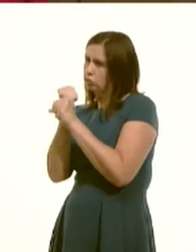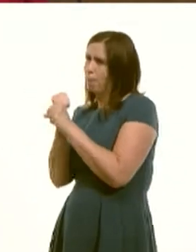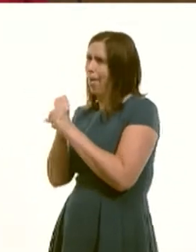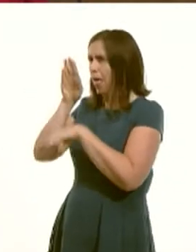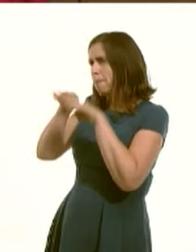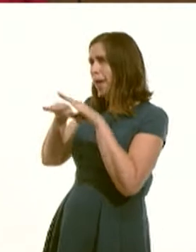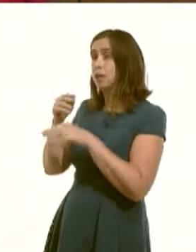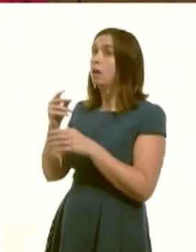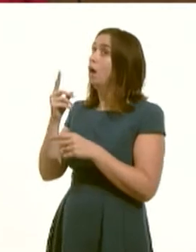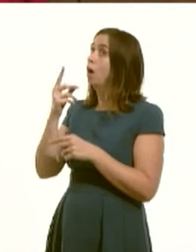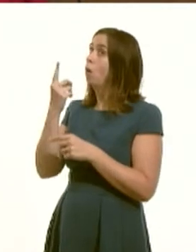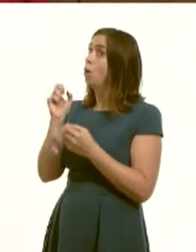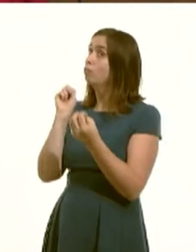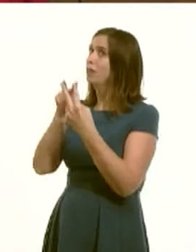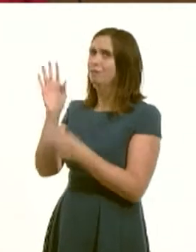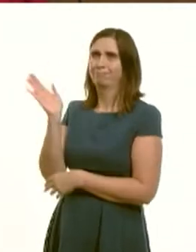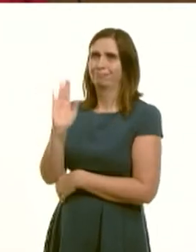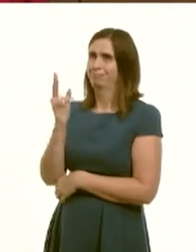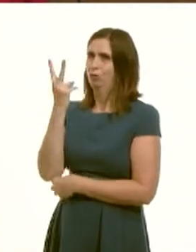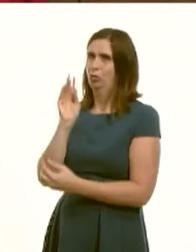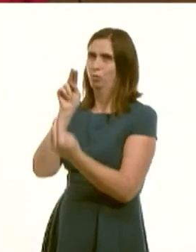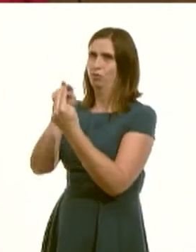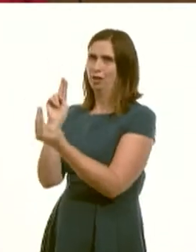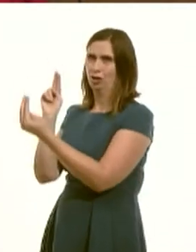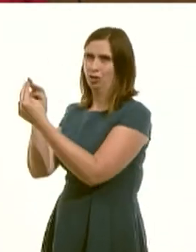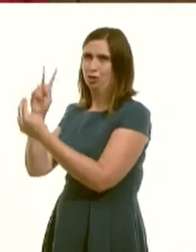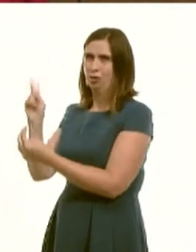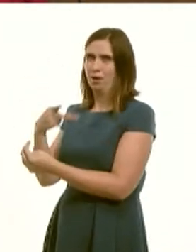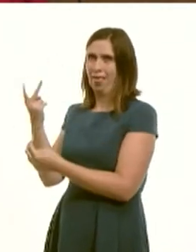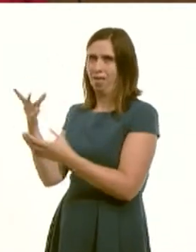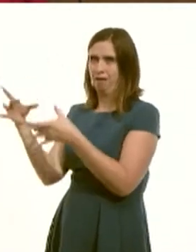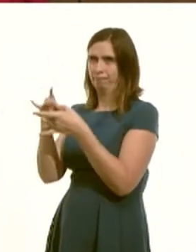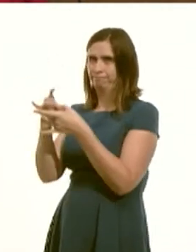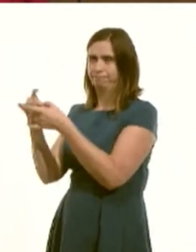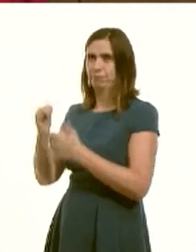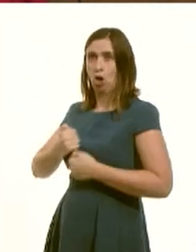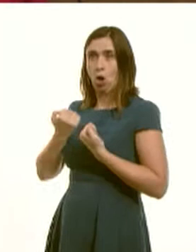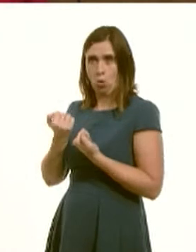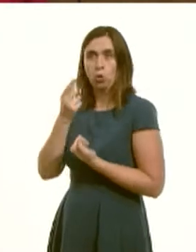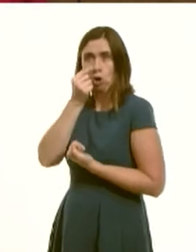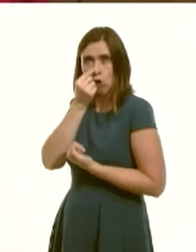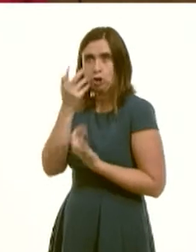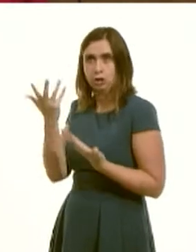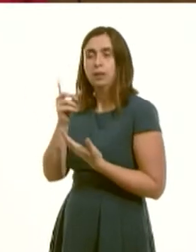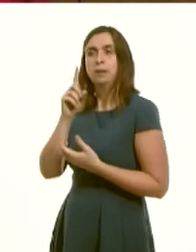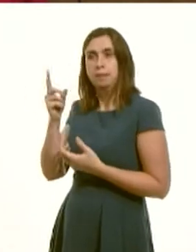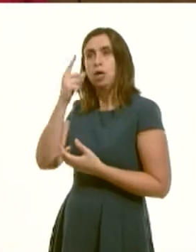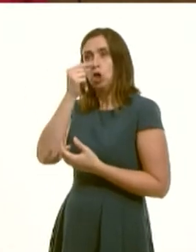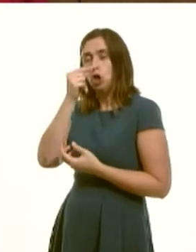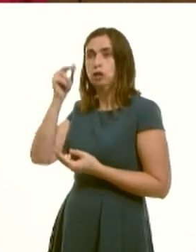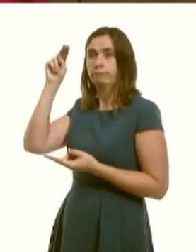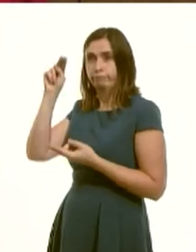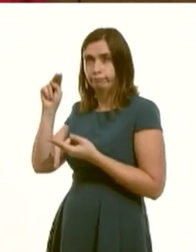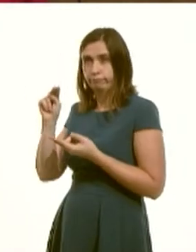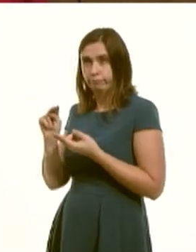come together. Of course, at the time, the view of the Department of Transport was that they would control the tolls, the level of the tolls, and all the income